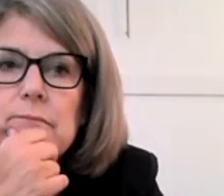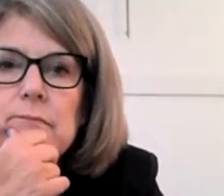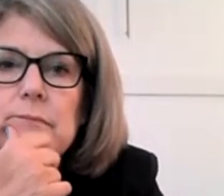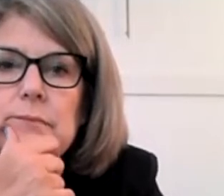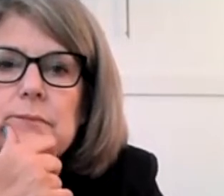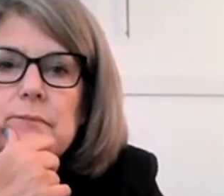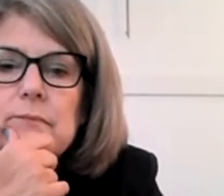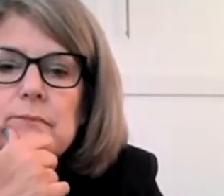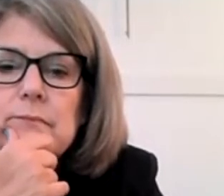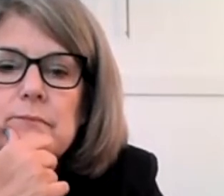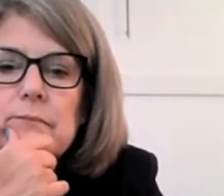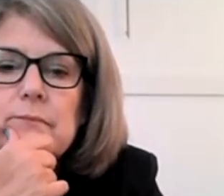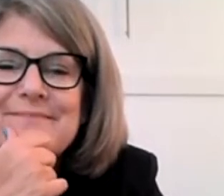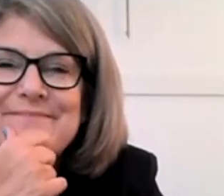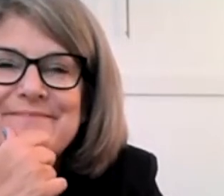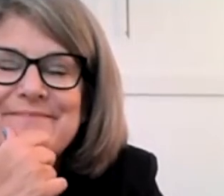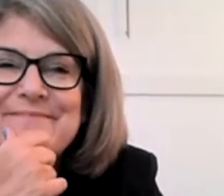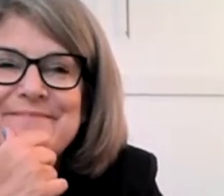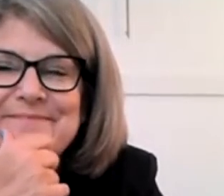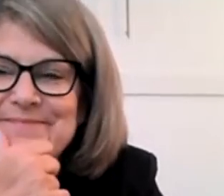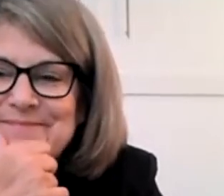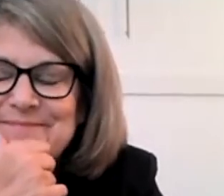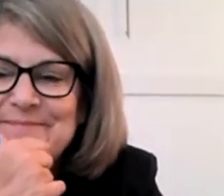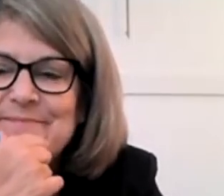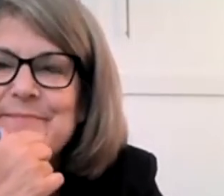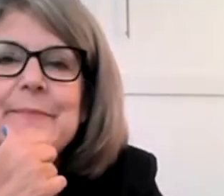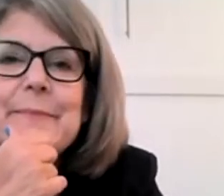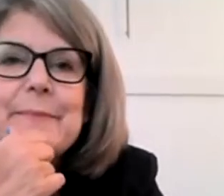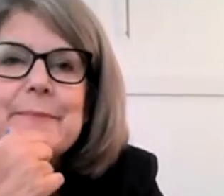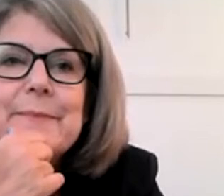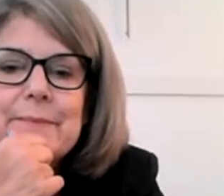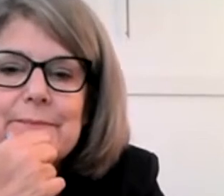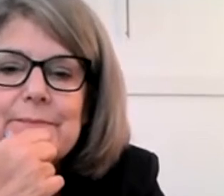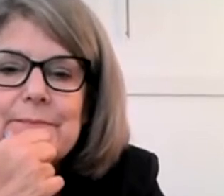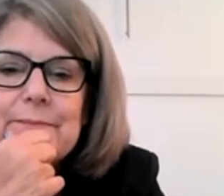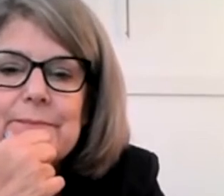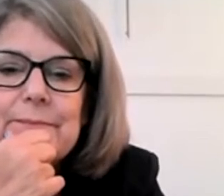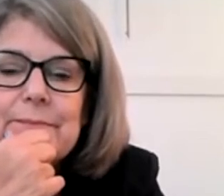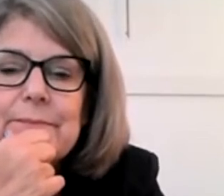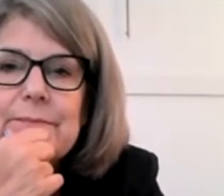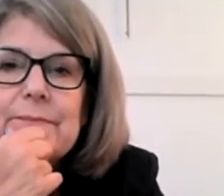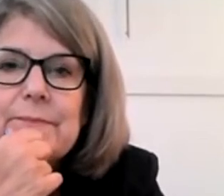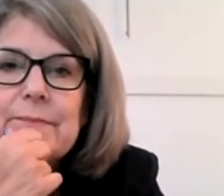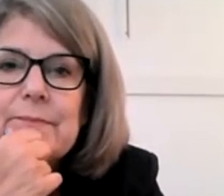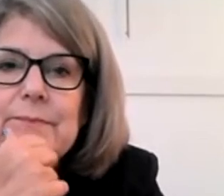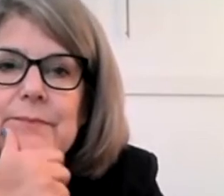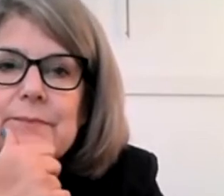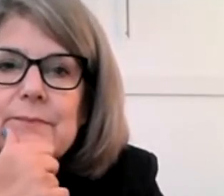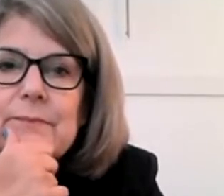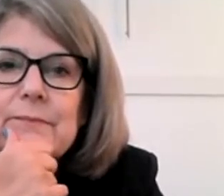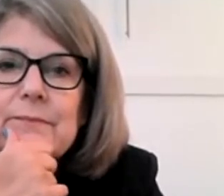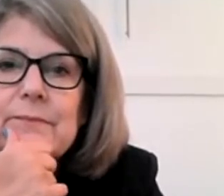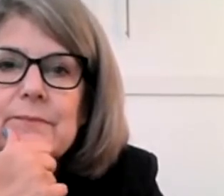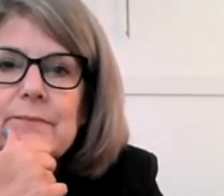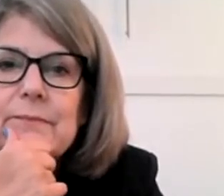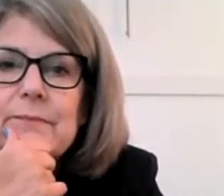how to Okay. navigate. So don't worry about jumping right into the activity. We'll see Okay. each other again first. All right. So at 10:25, we'll